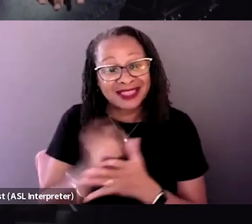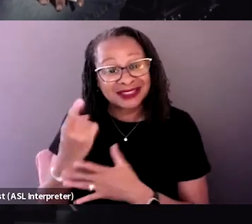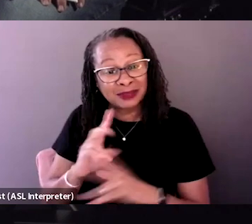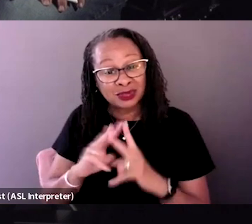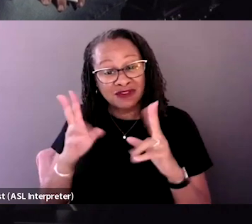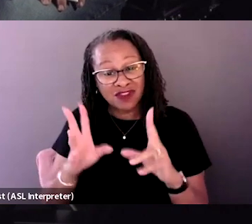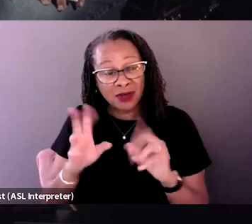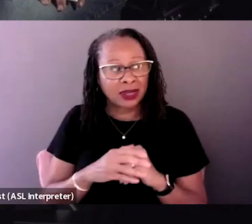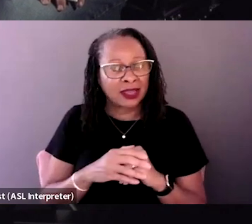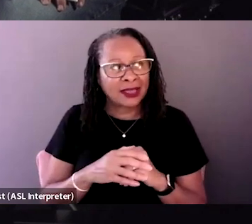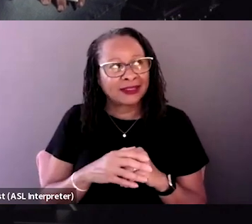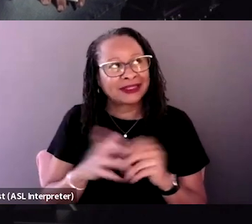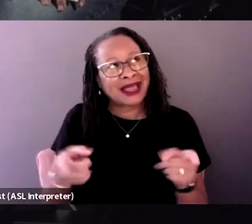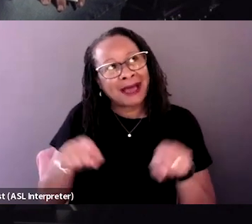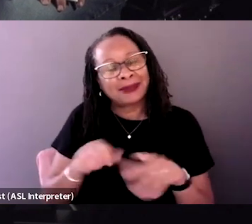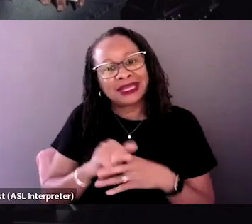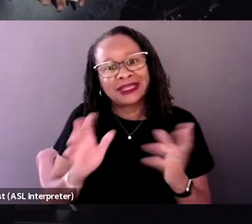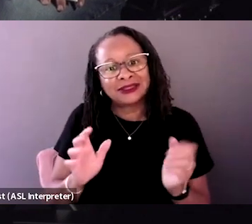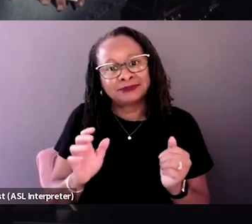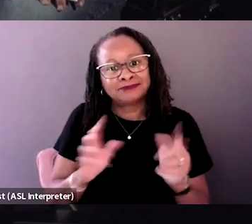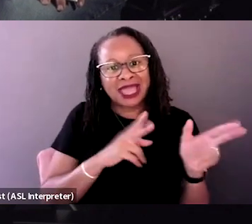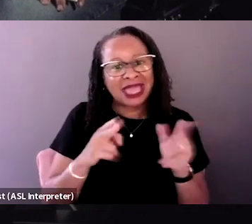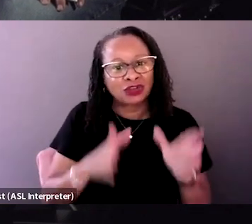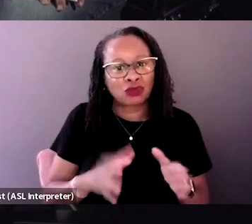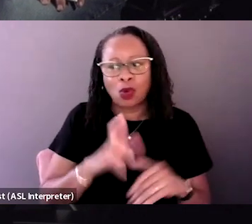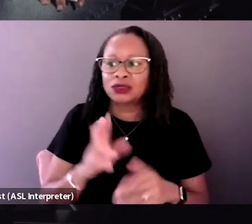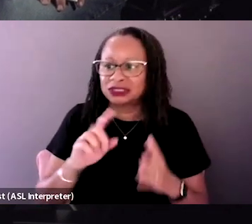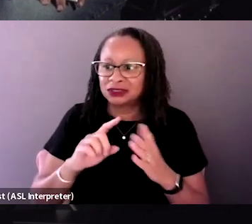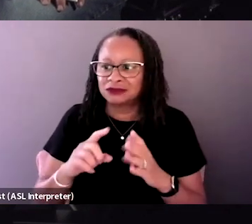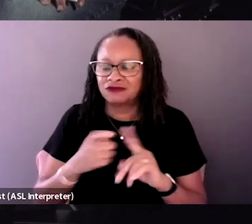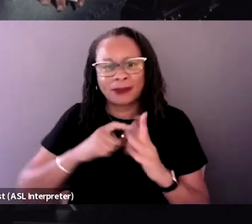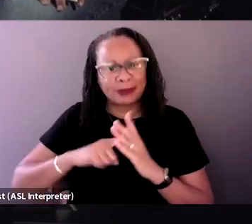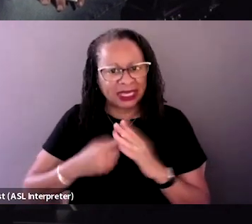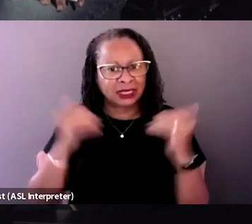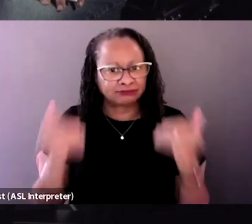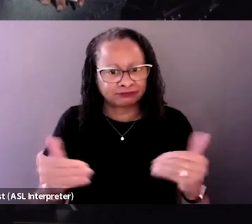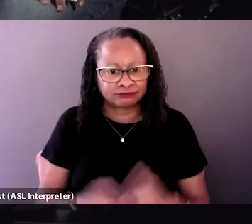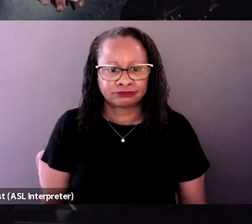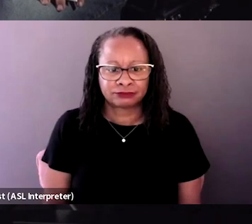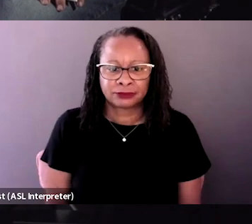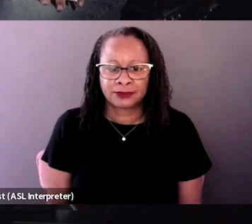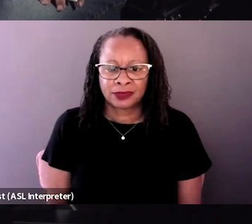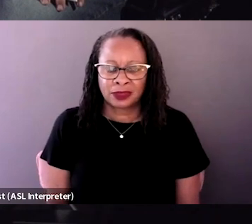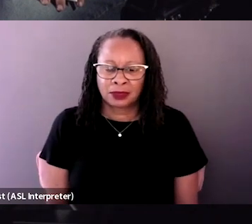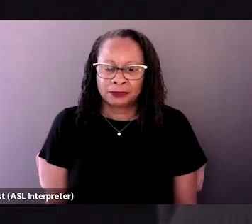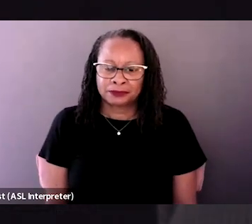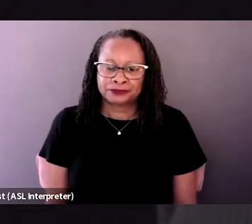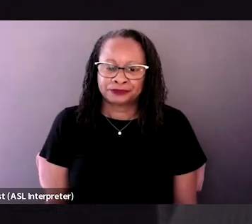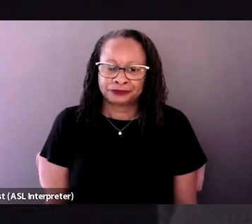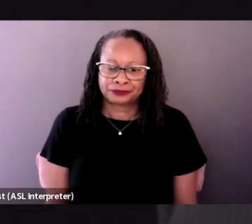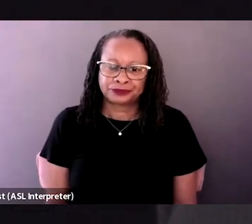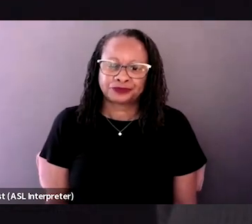Was that something that was really uncovered in the editing room, or was that something that was really intentional from the get-go? I can definitely say that it